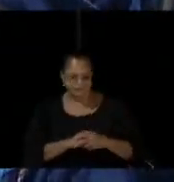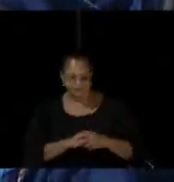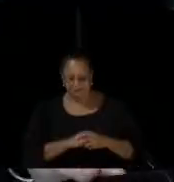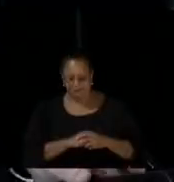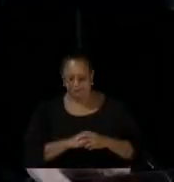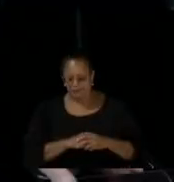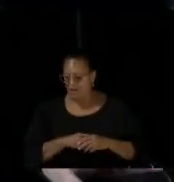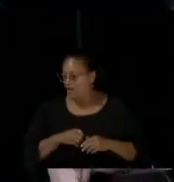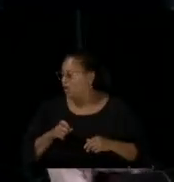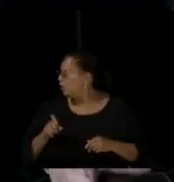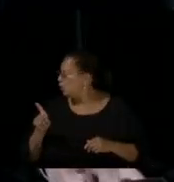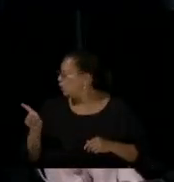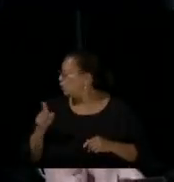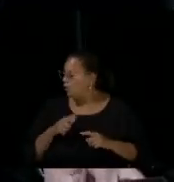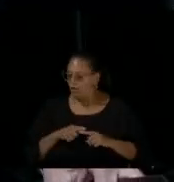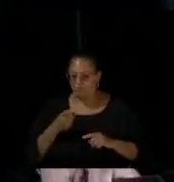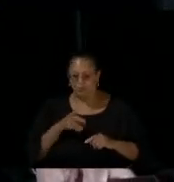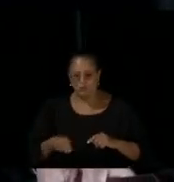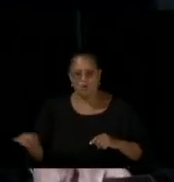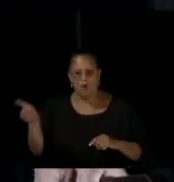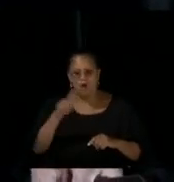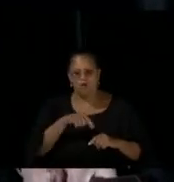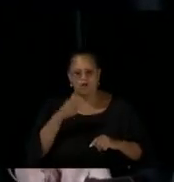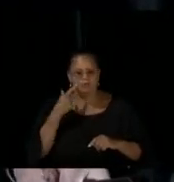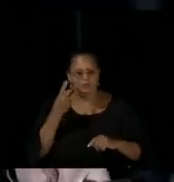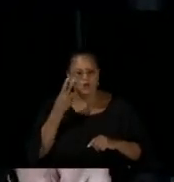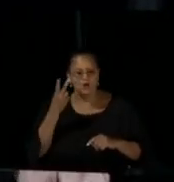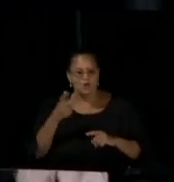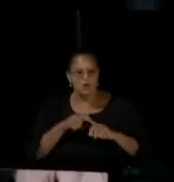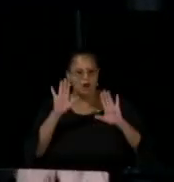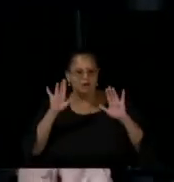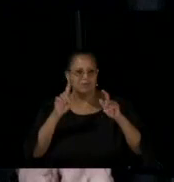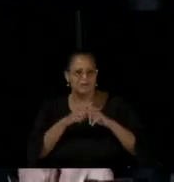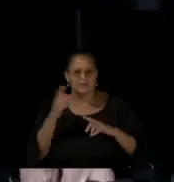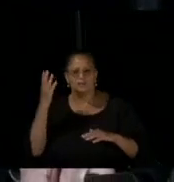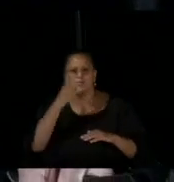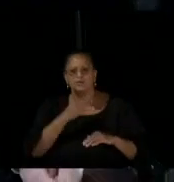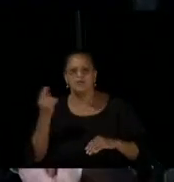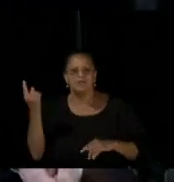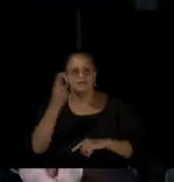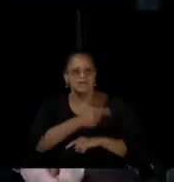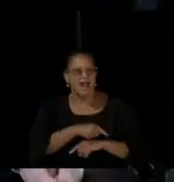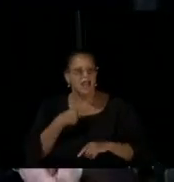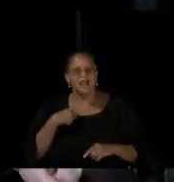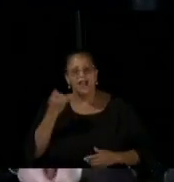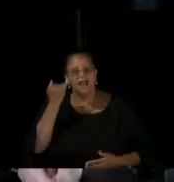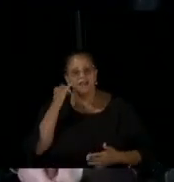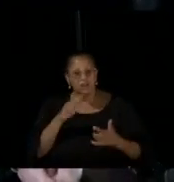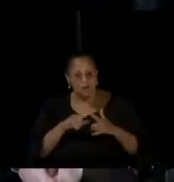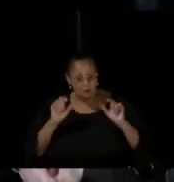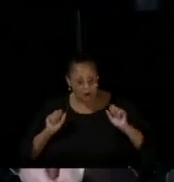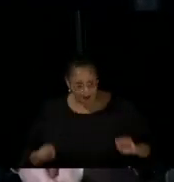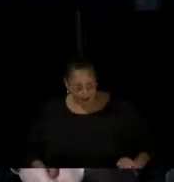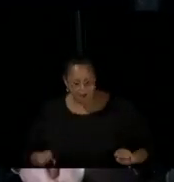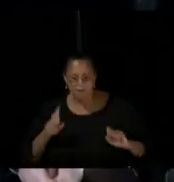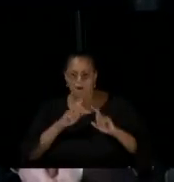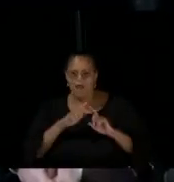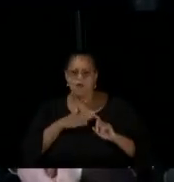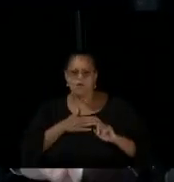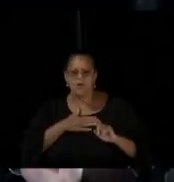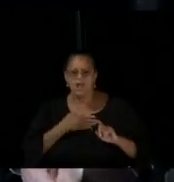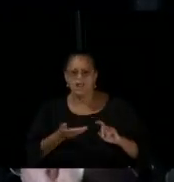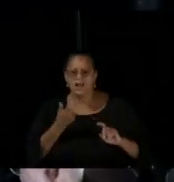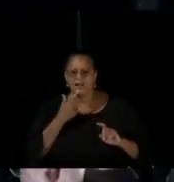You look absolutely wonderful, and it is a beautiful day in Howard County. If you are able and willing,